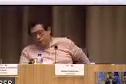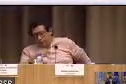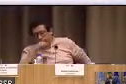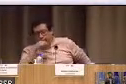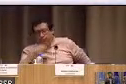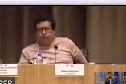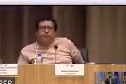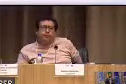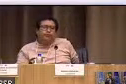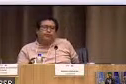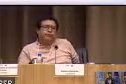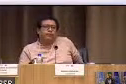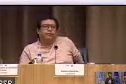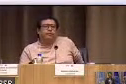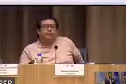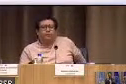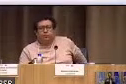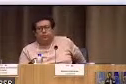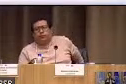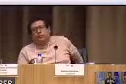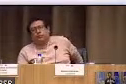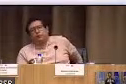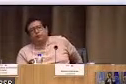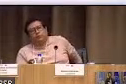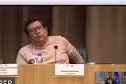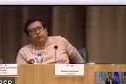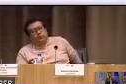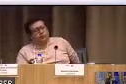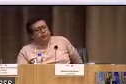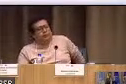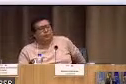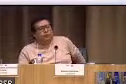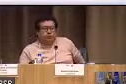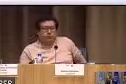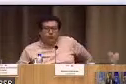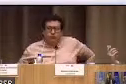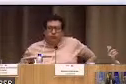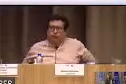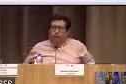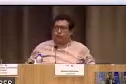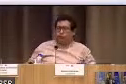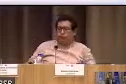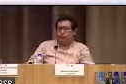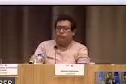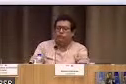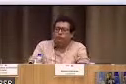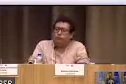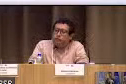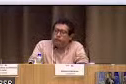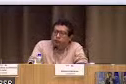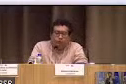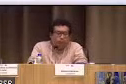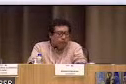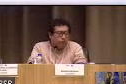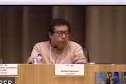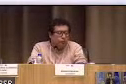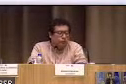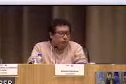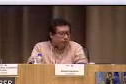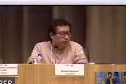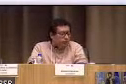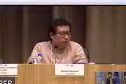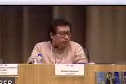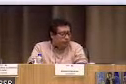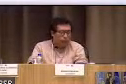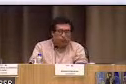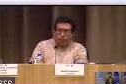thank the WHO, because without this cooperation, we could not make anything. And here in